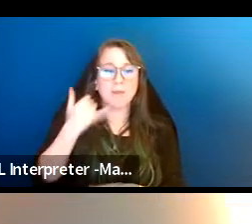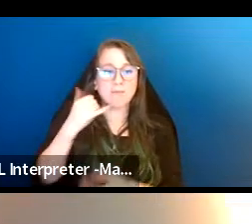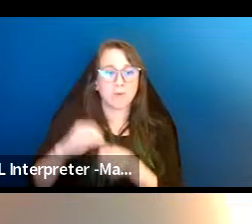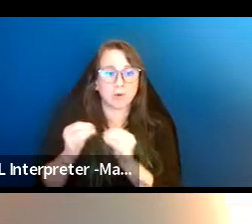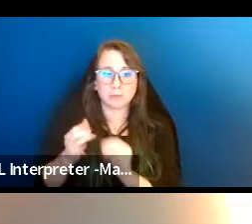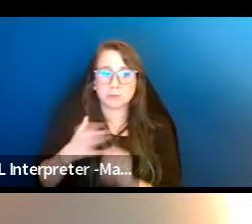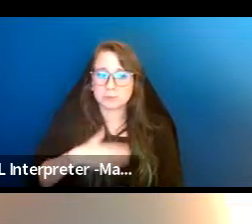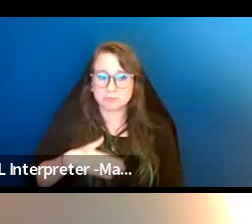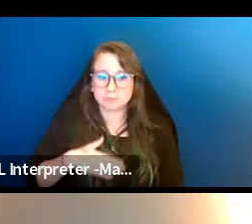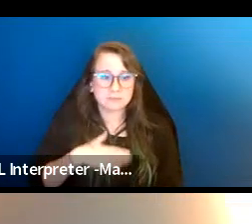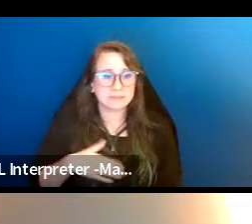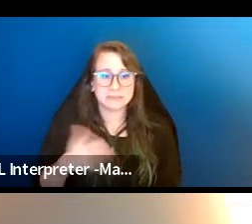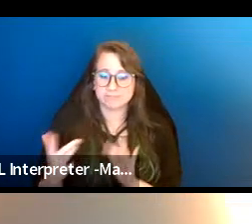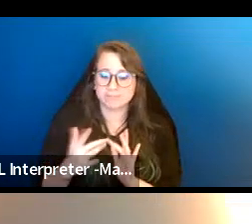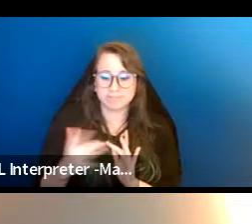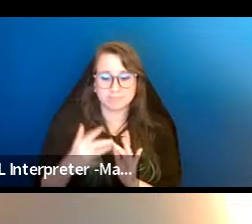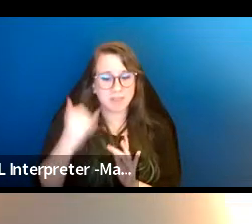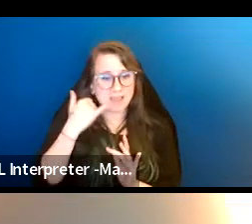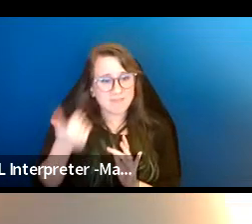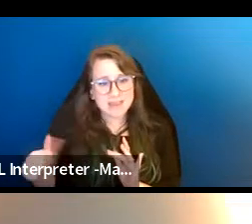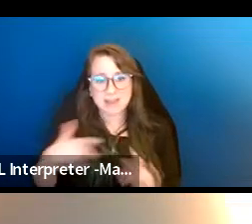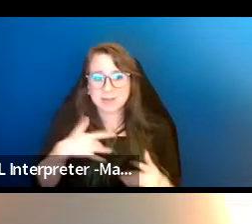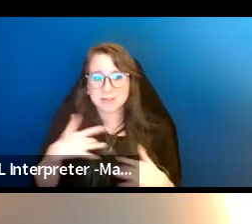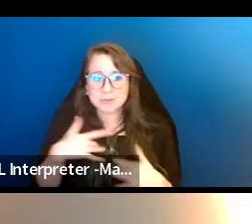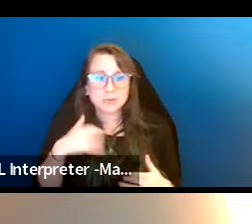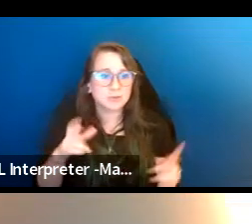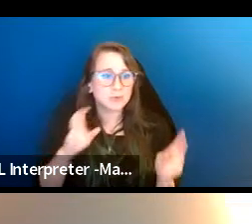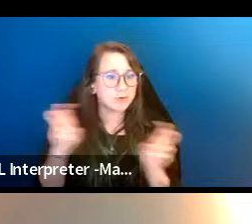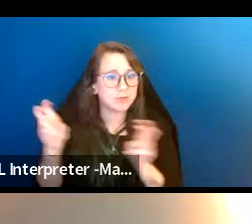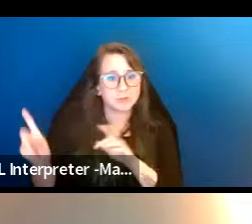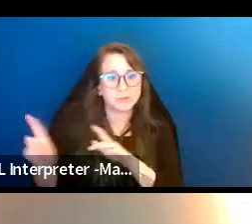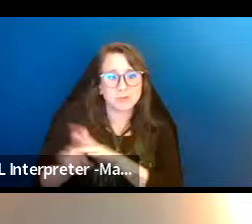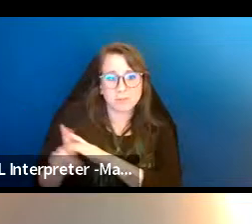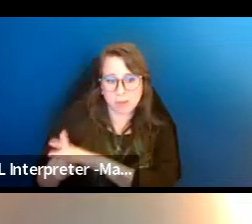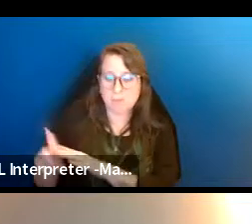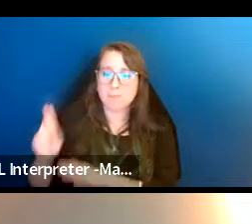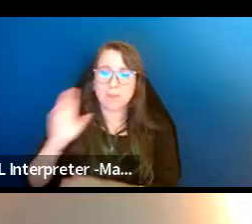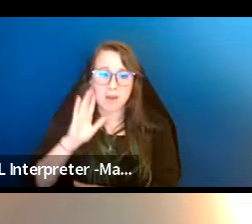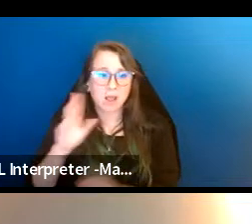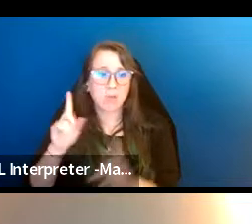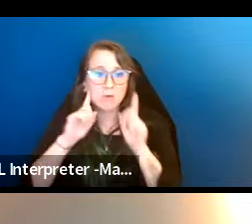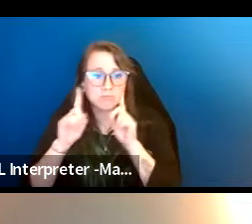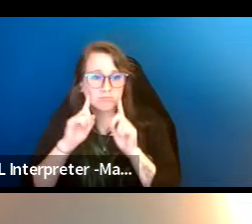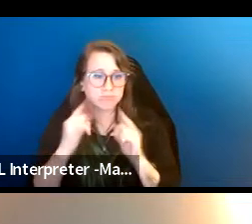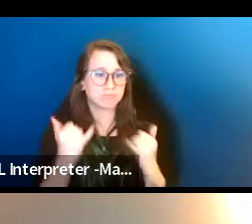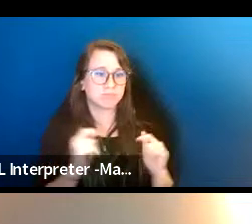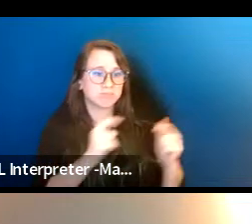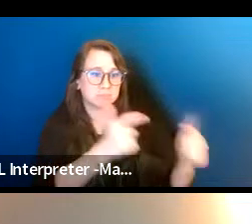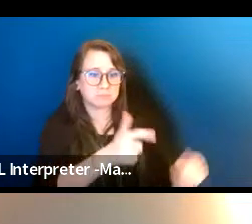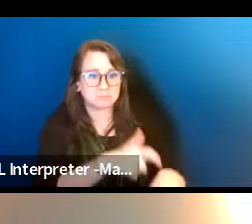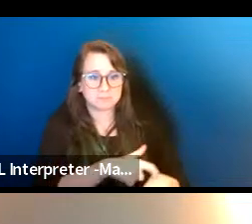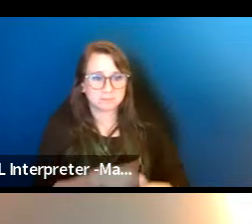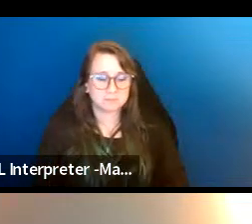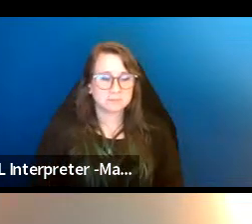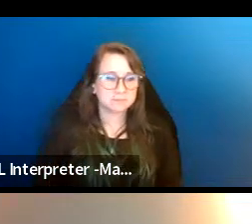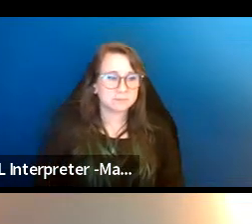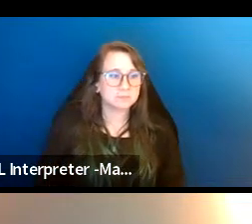So please reach out to me if there's any concerns or any issues that you have, and I'll yield the rest of my time. Thank you.